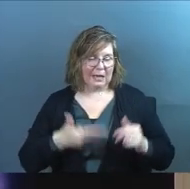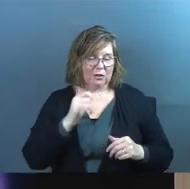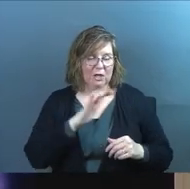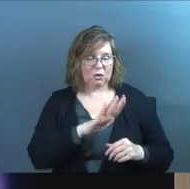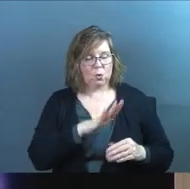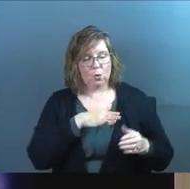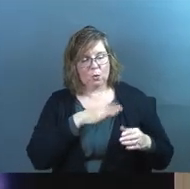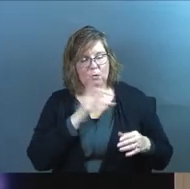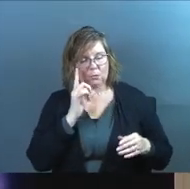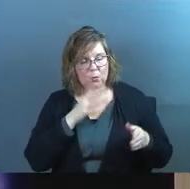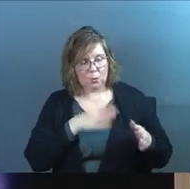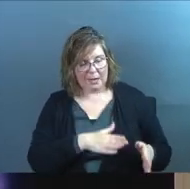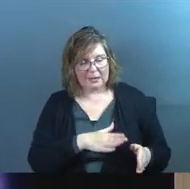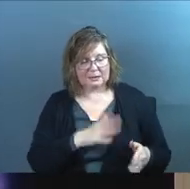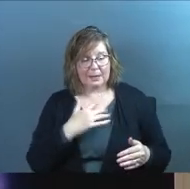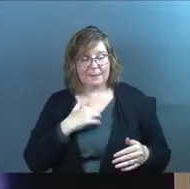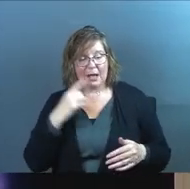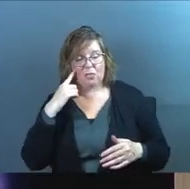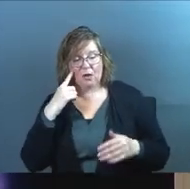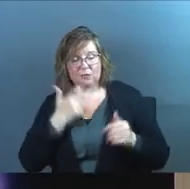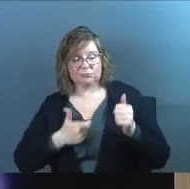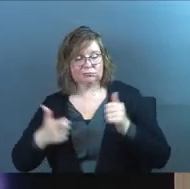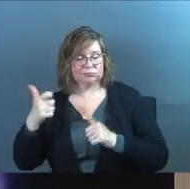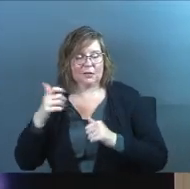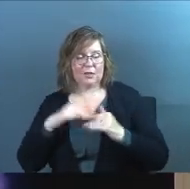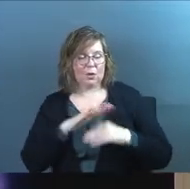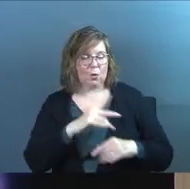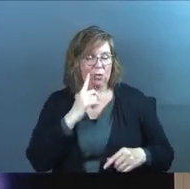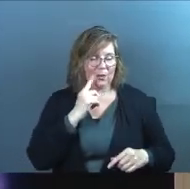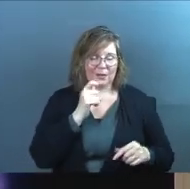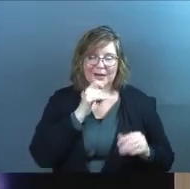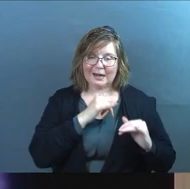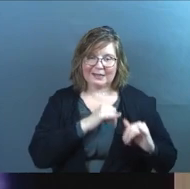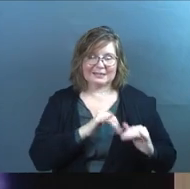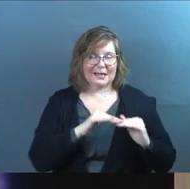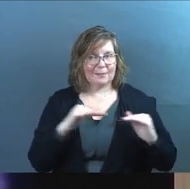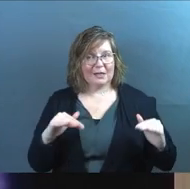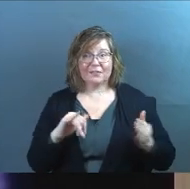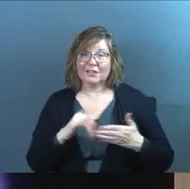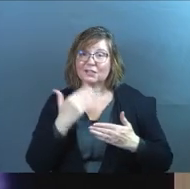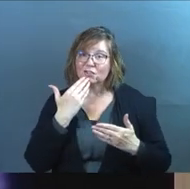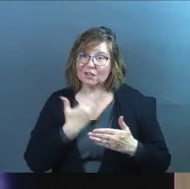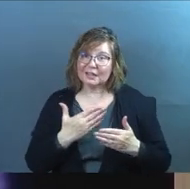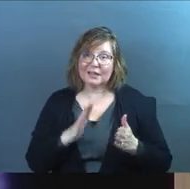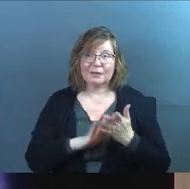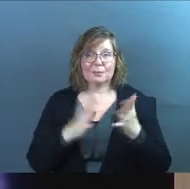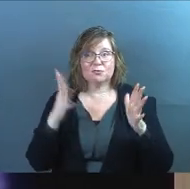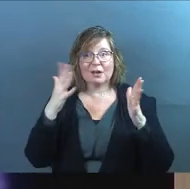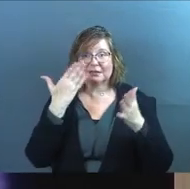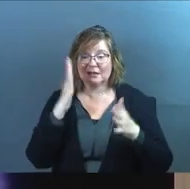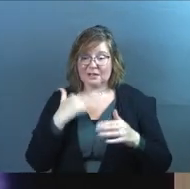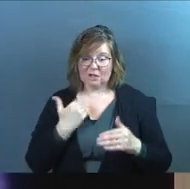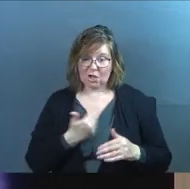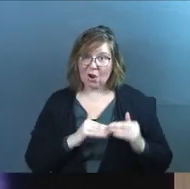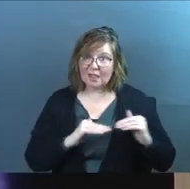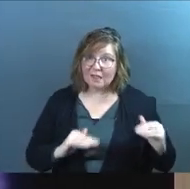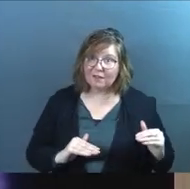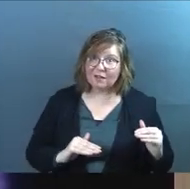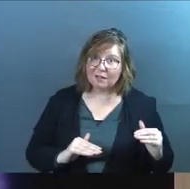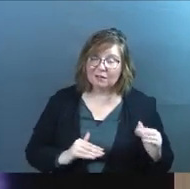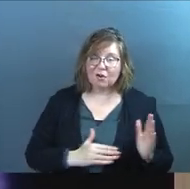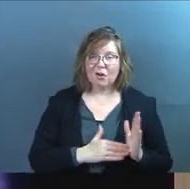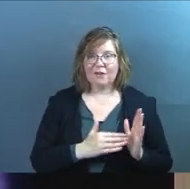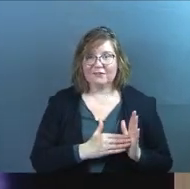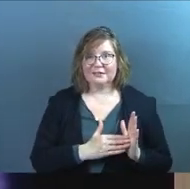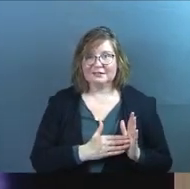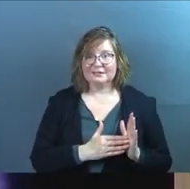my thoughts higher than your thoughts." We are not on the same level. And that's a good thing. Praise God. Because our level